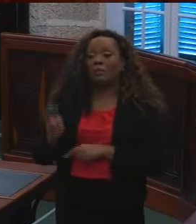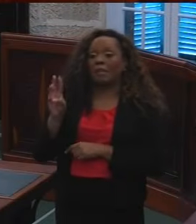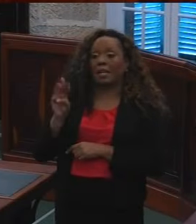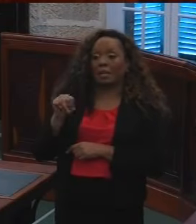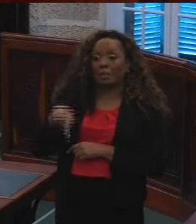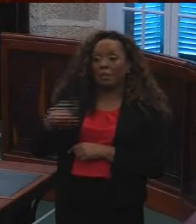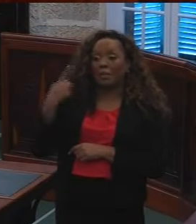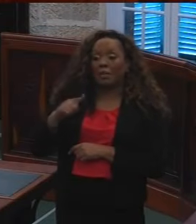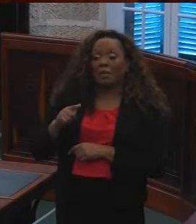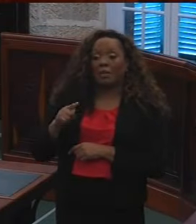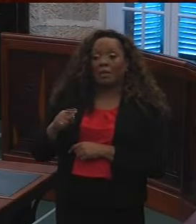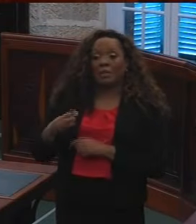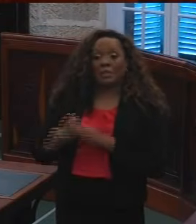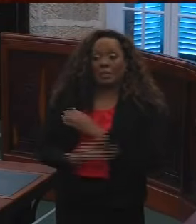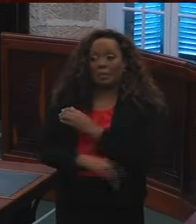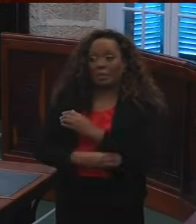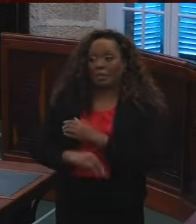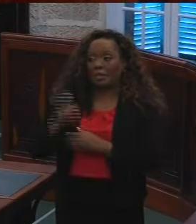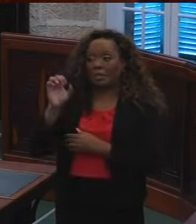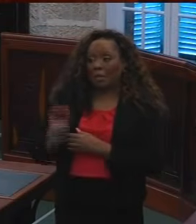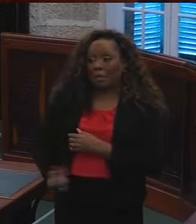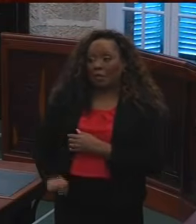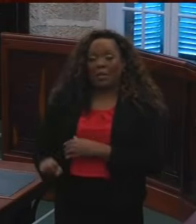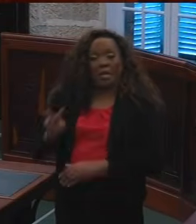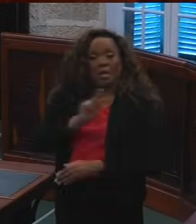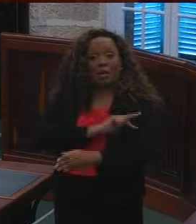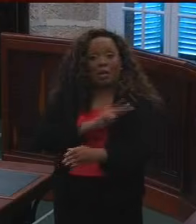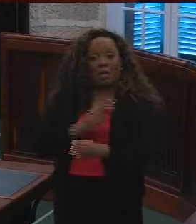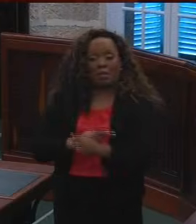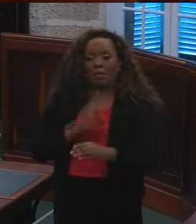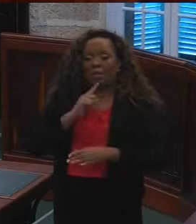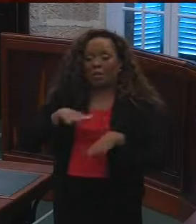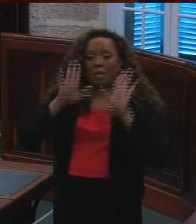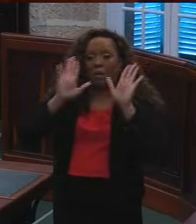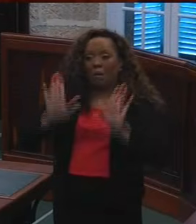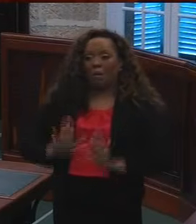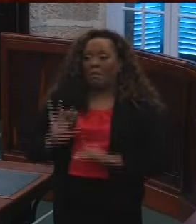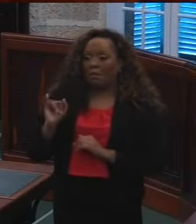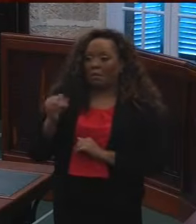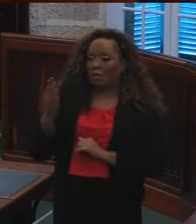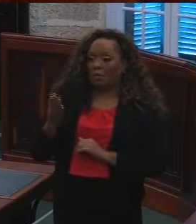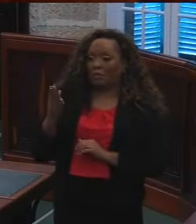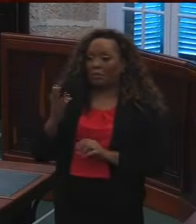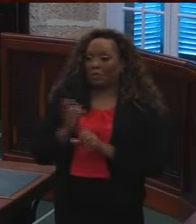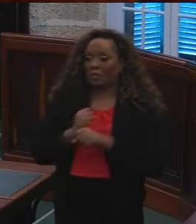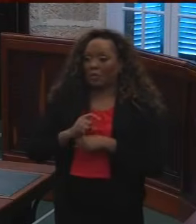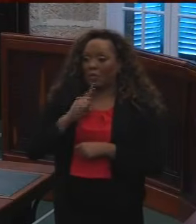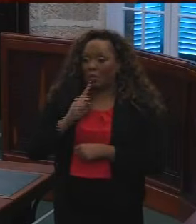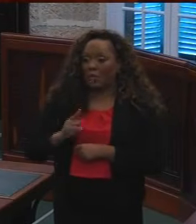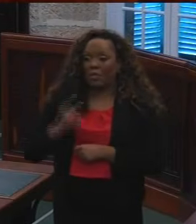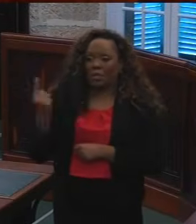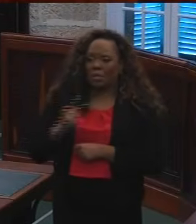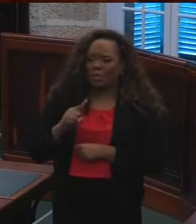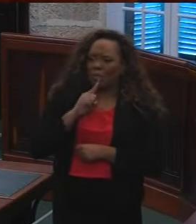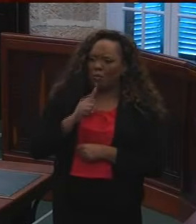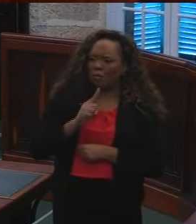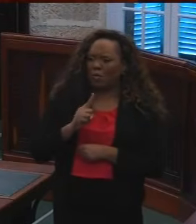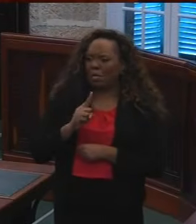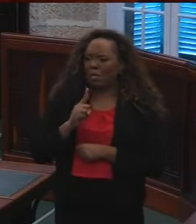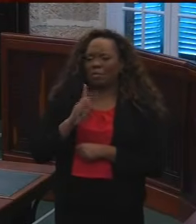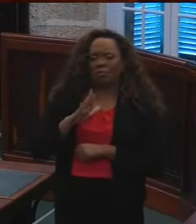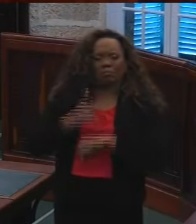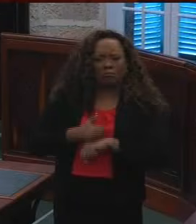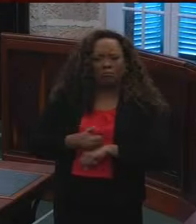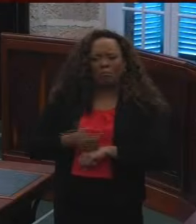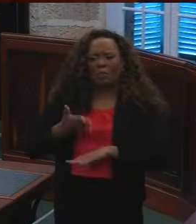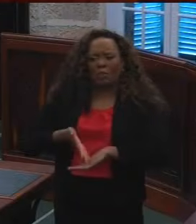for St. Michael's South, the Honourable Kurt Humphrey, for doing an excellent job to ensure that something happened that would improve the